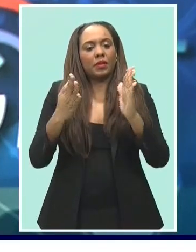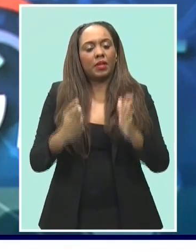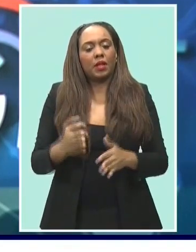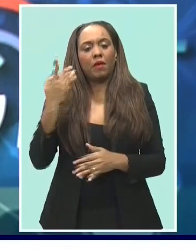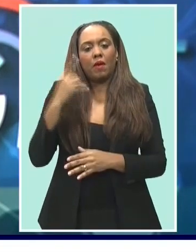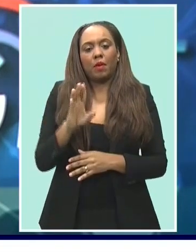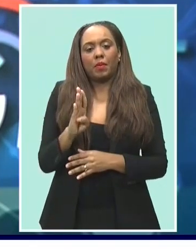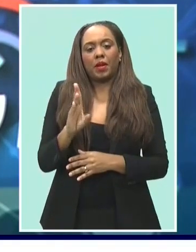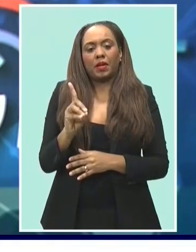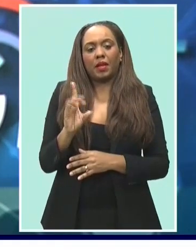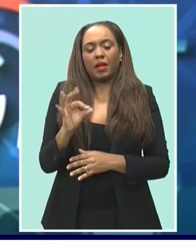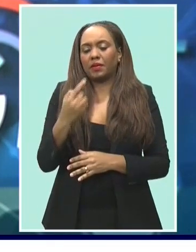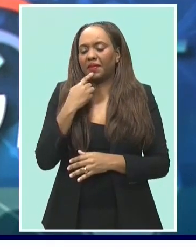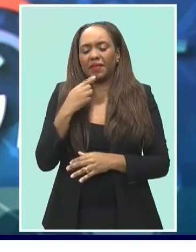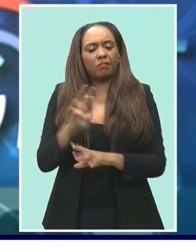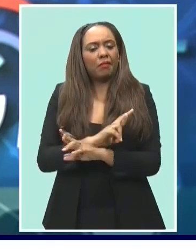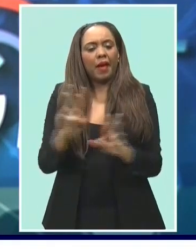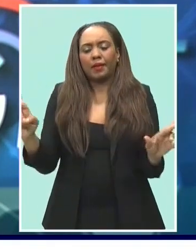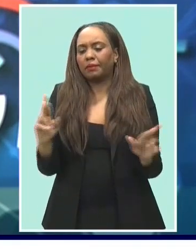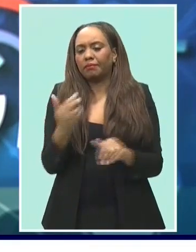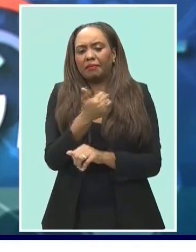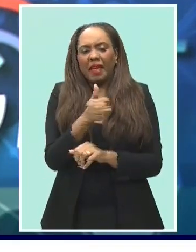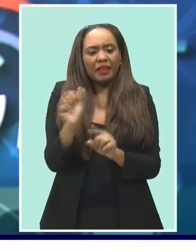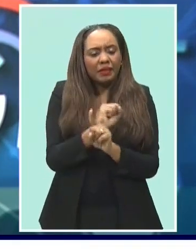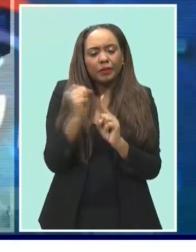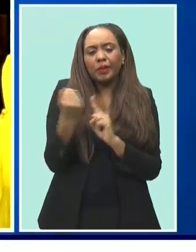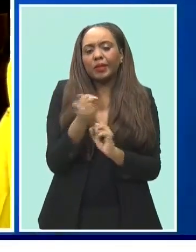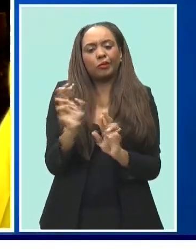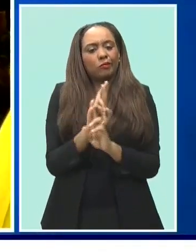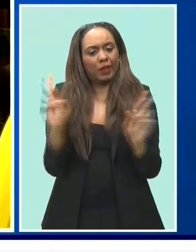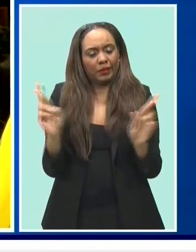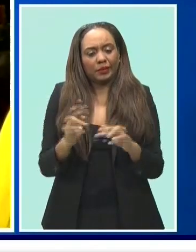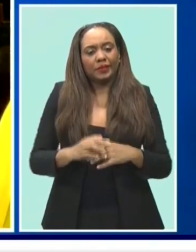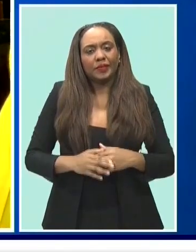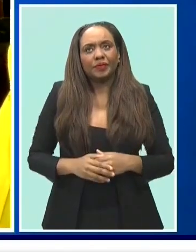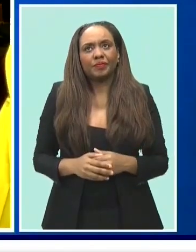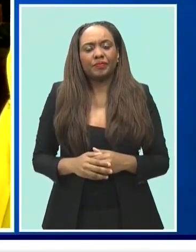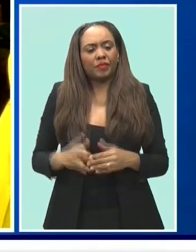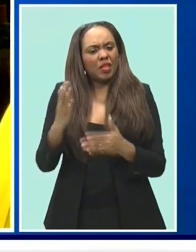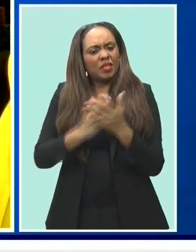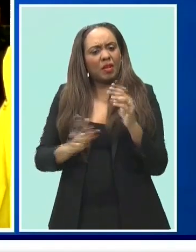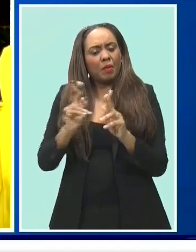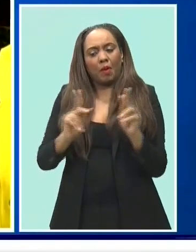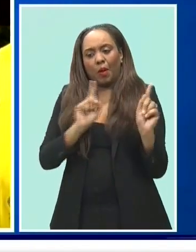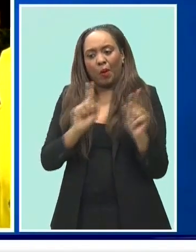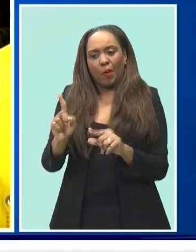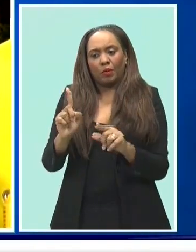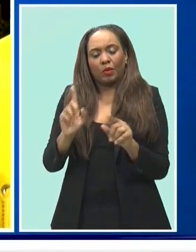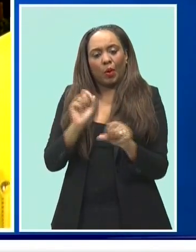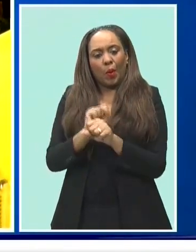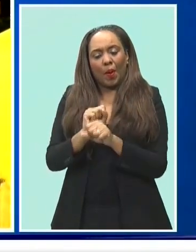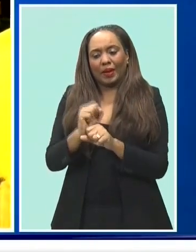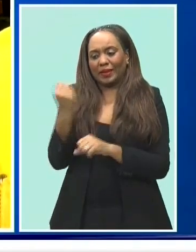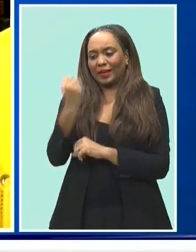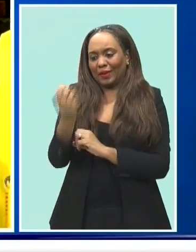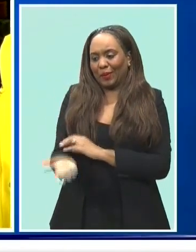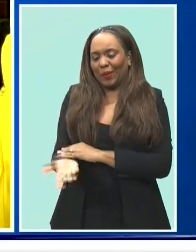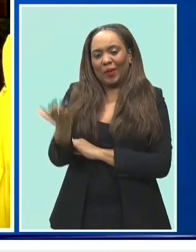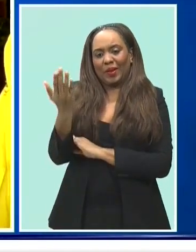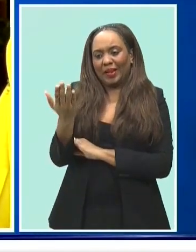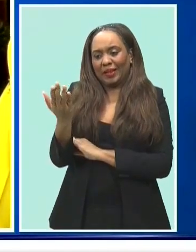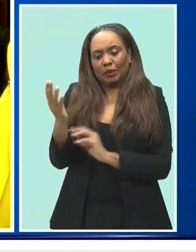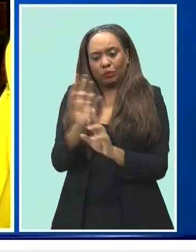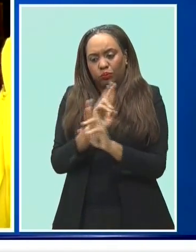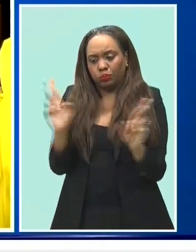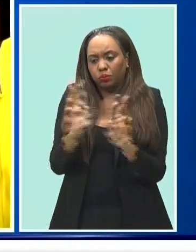remain prepared for any situation. Some people were at work from as far back as Saturday morning,